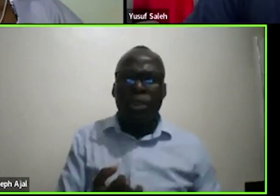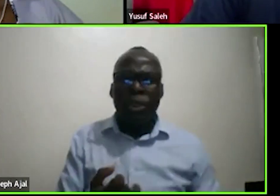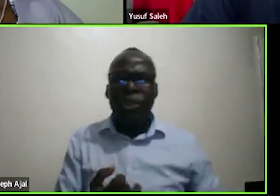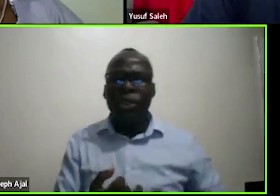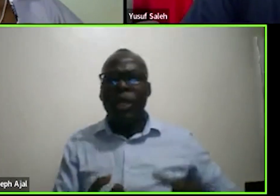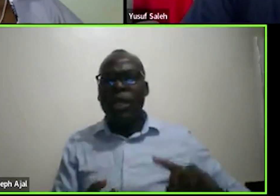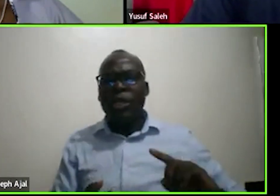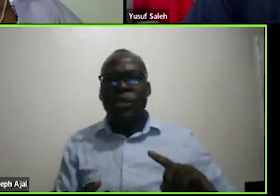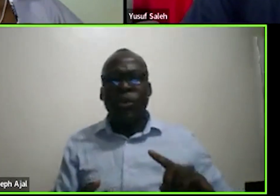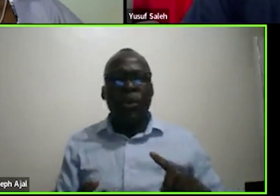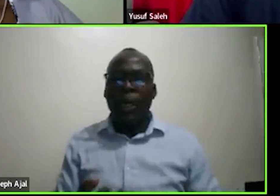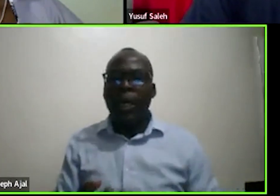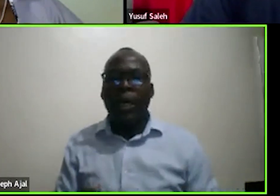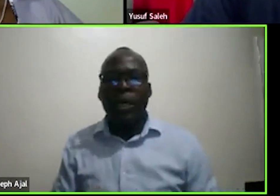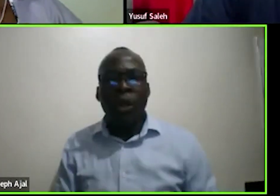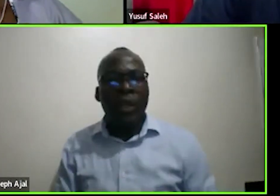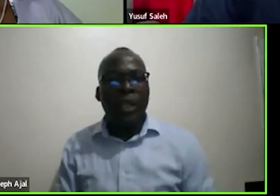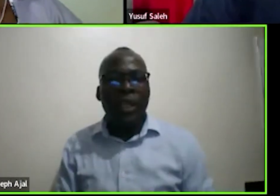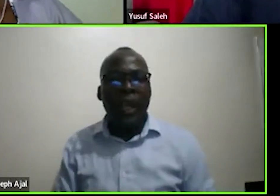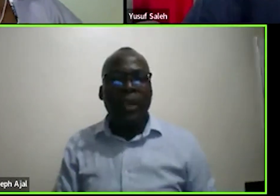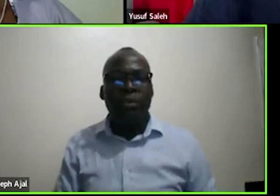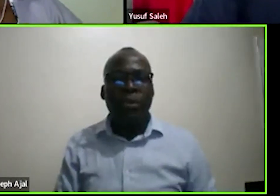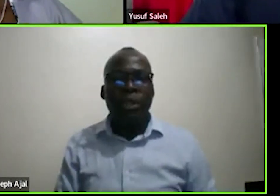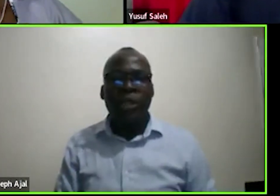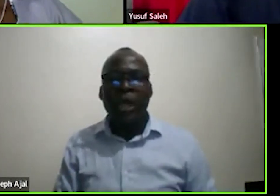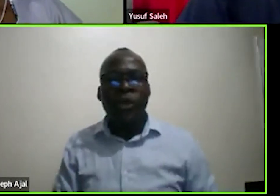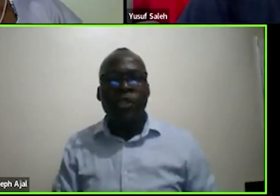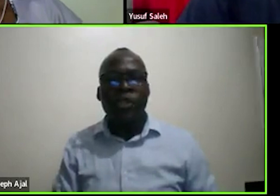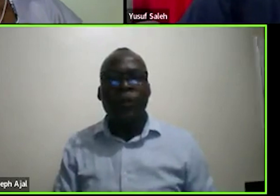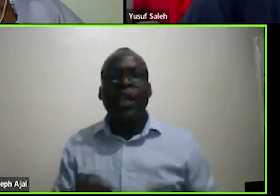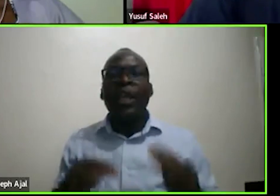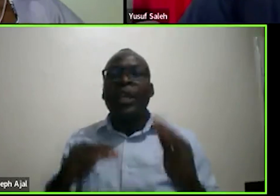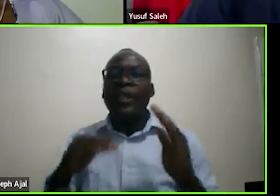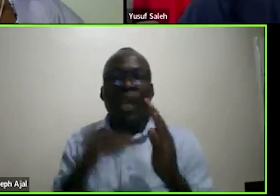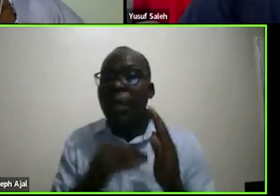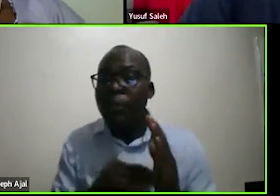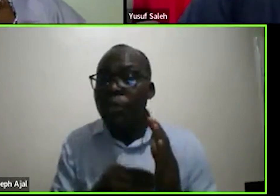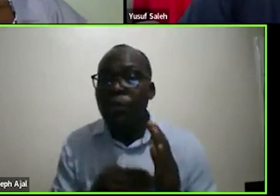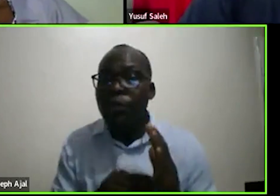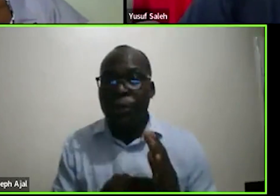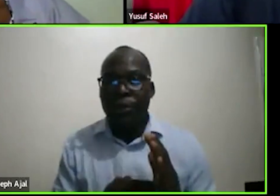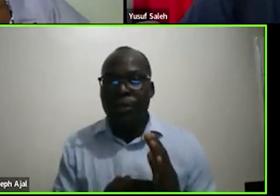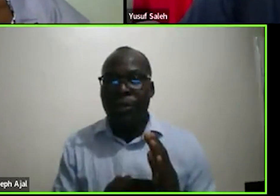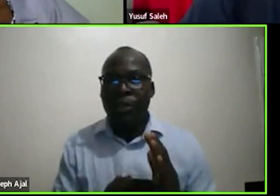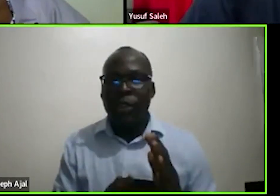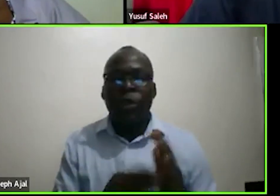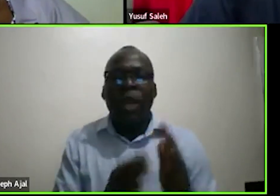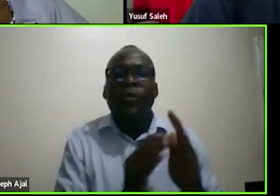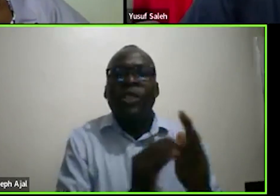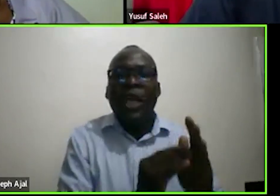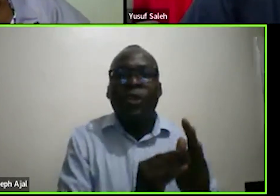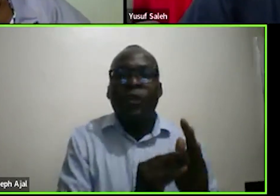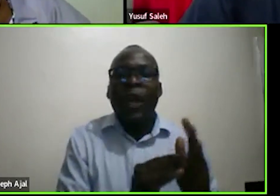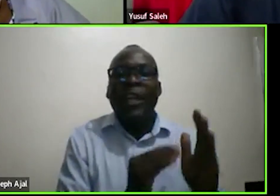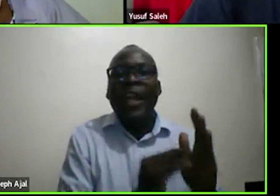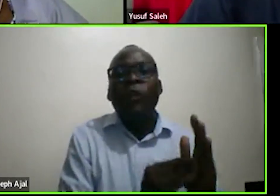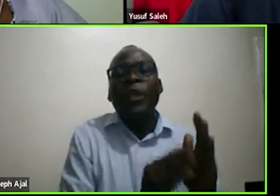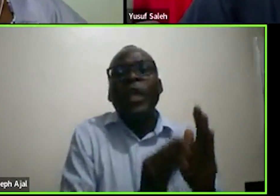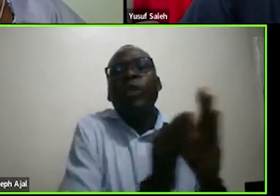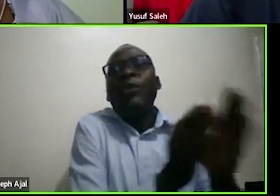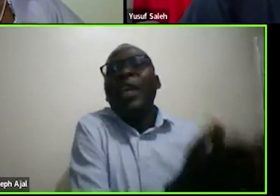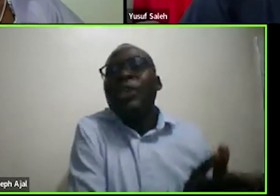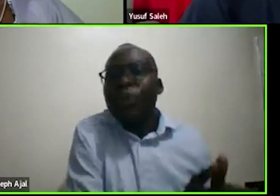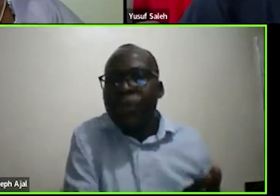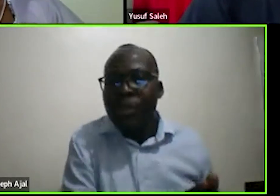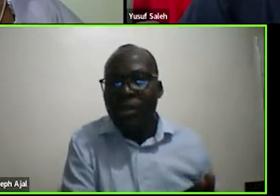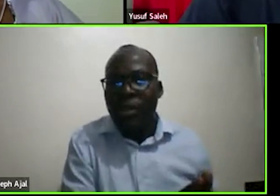music producer to a clothing line producer and so on and so forth. The same can be true for you. You don't have to start off and die off in